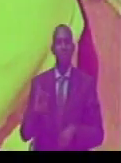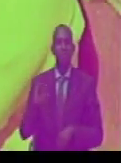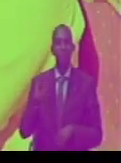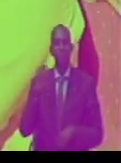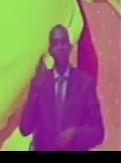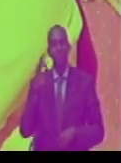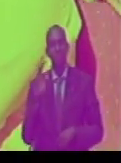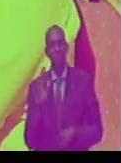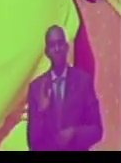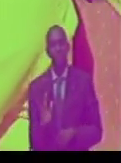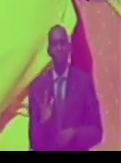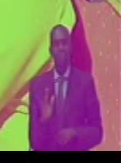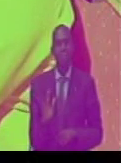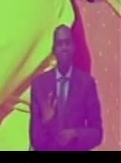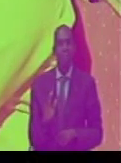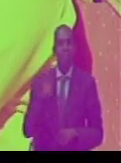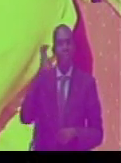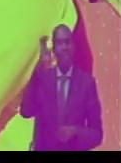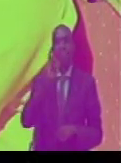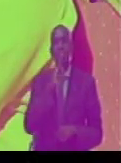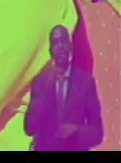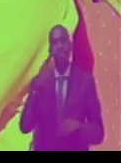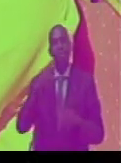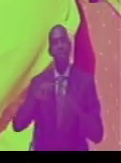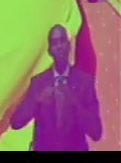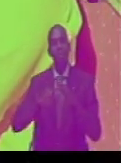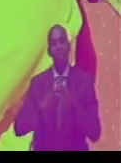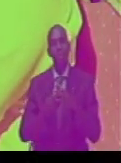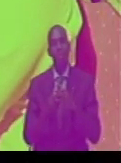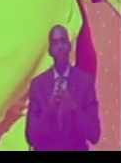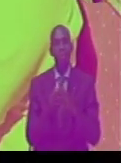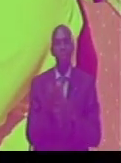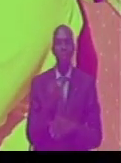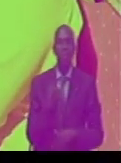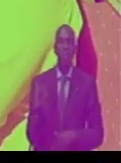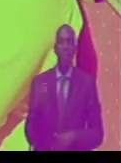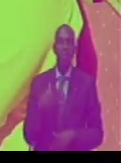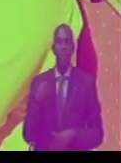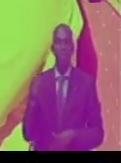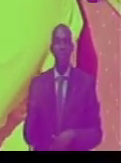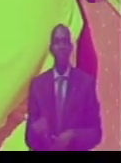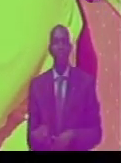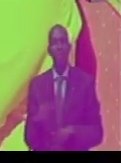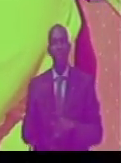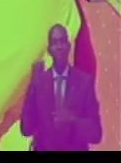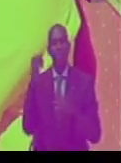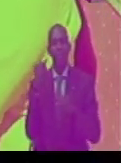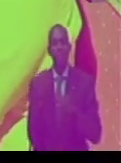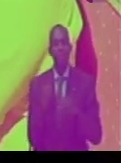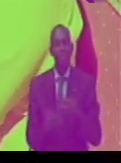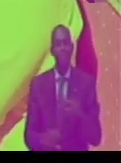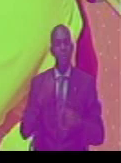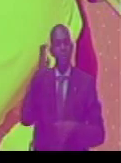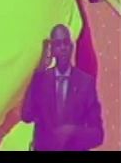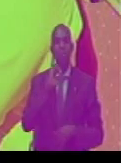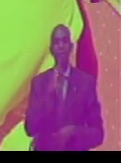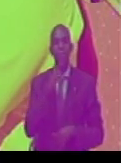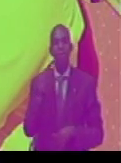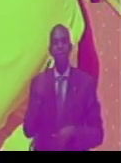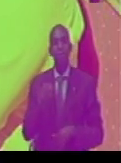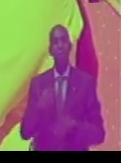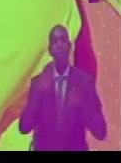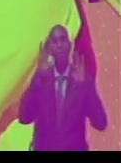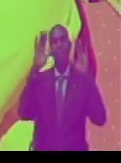as you see come out and share your testimony to the left-hand side here come and